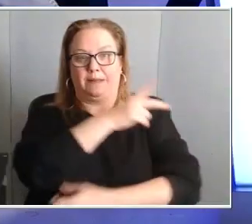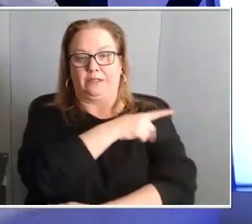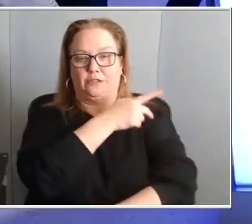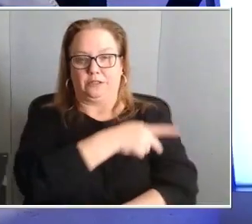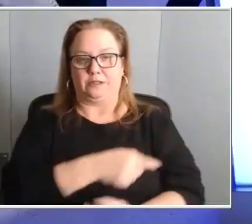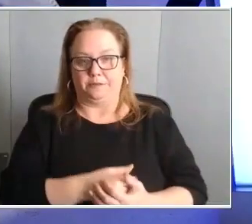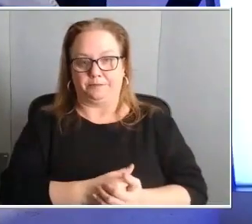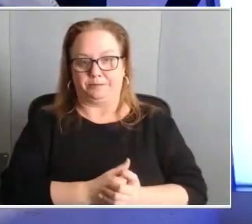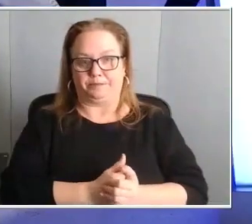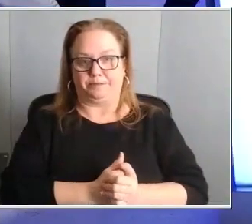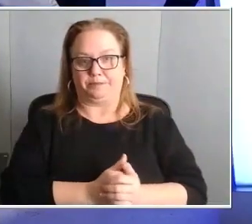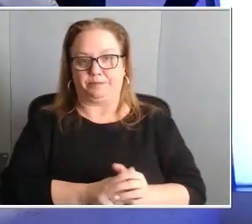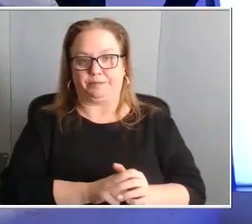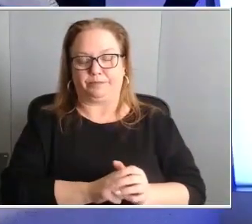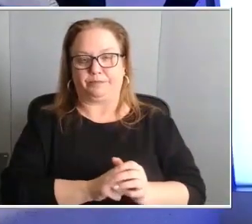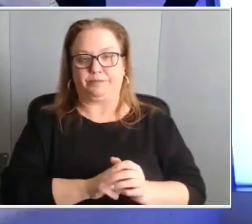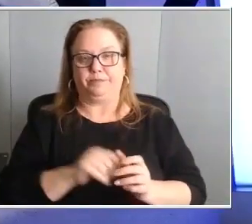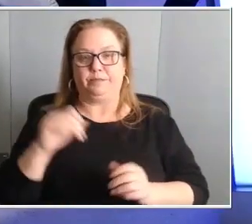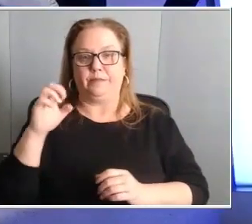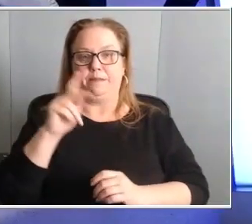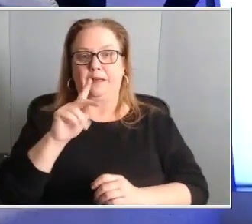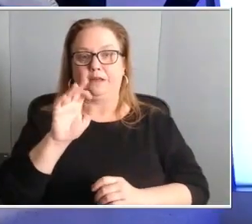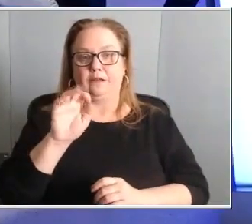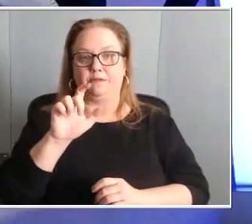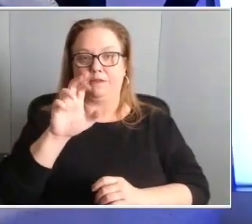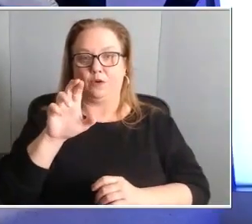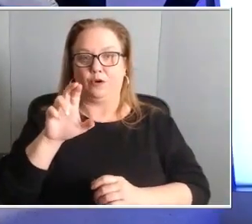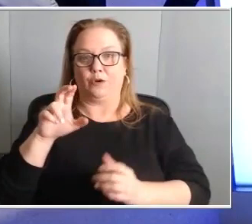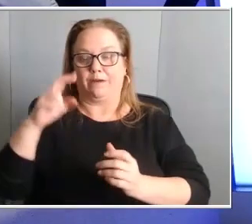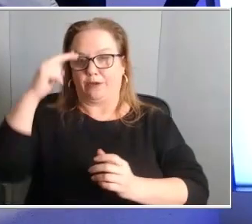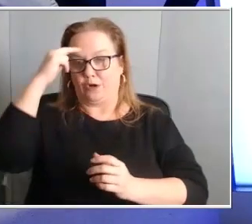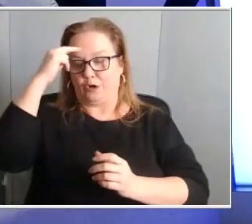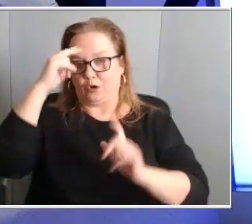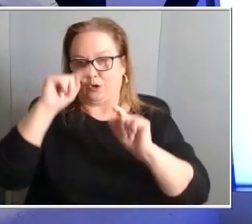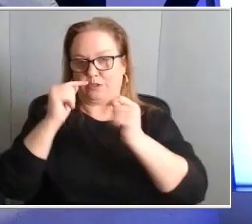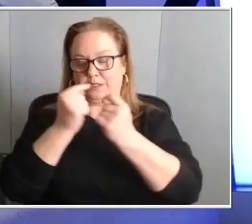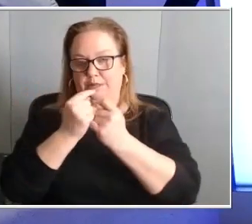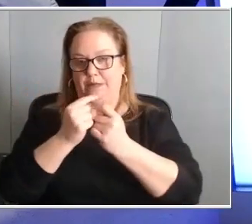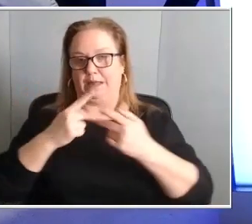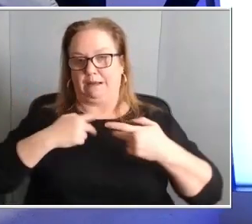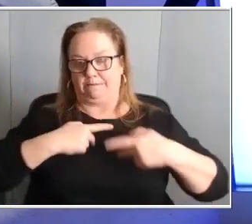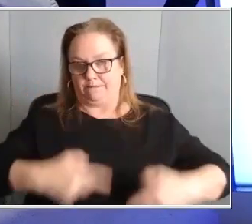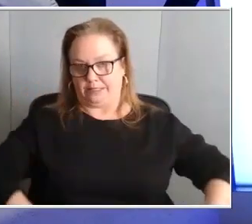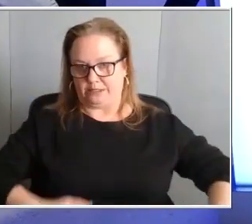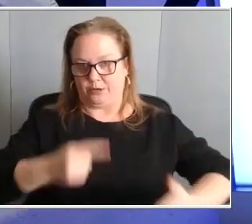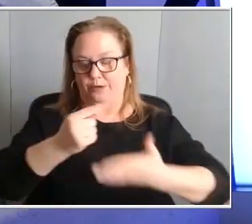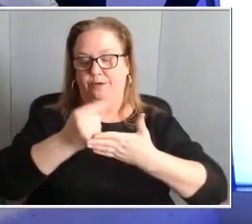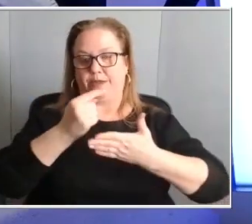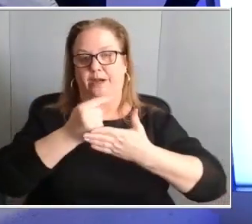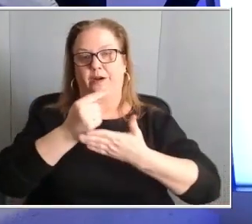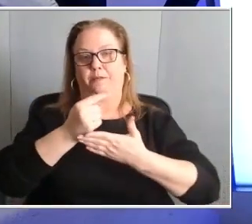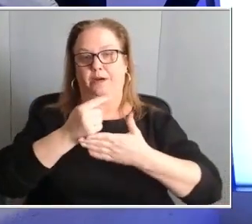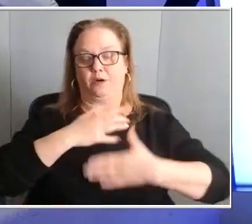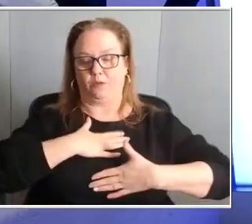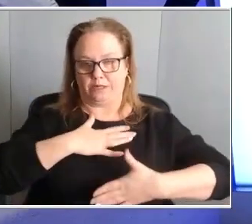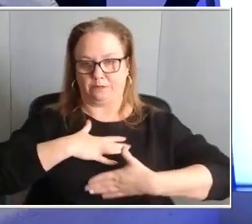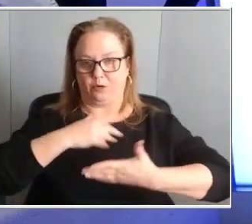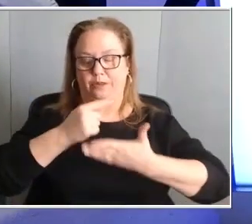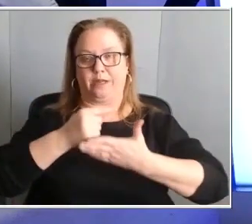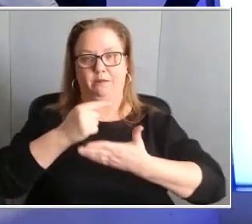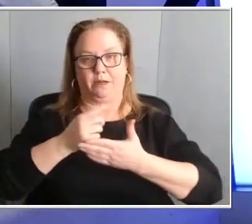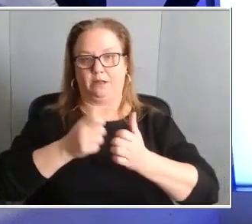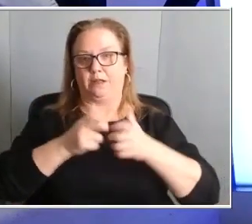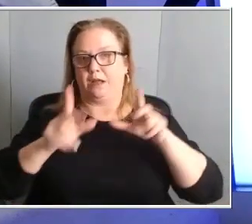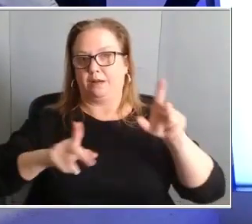then back to the floor, you got the neuro team again out on the plus physical therapy, respiratory therapy. I mean, there's got to be a lot of